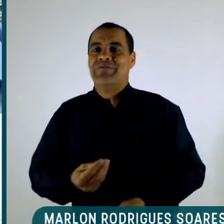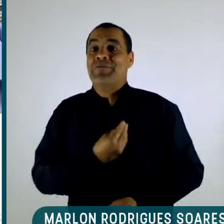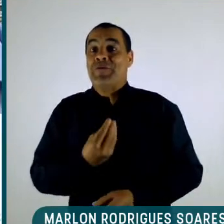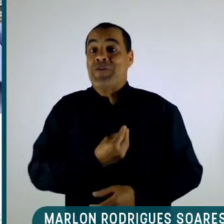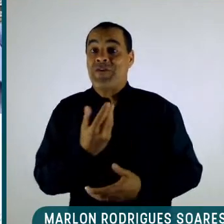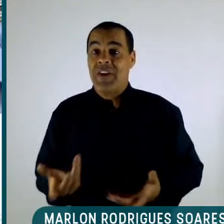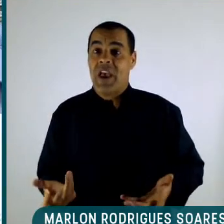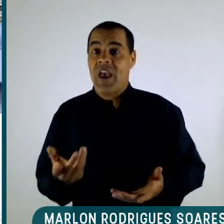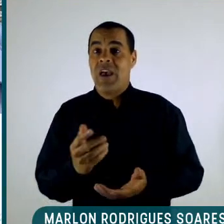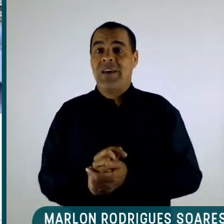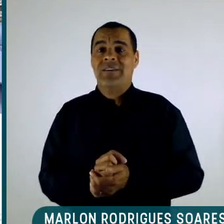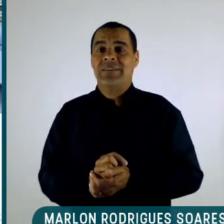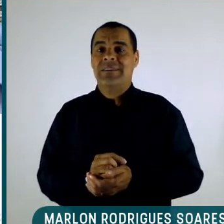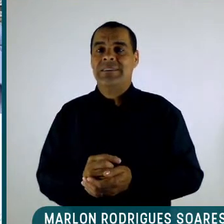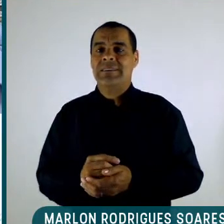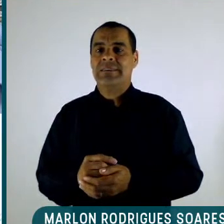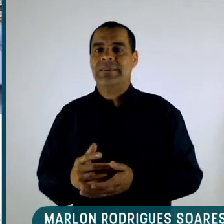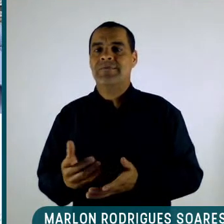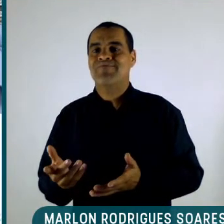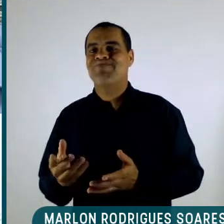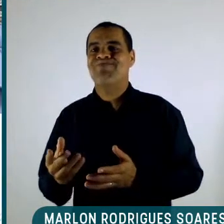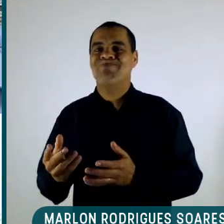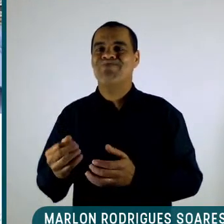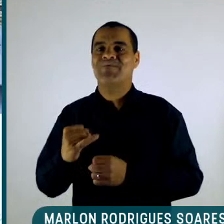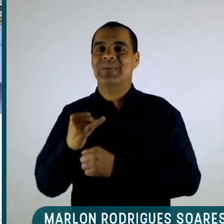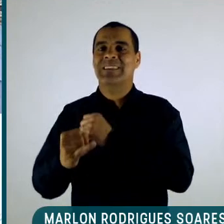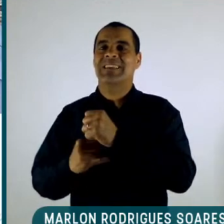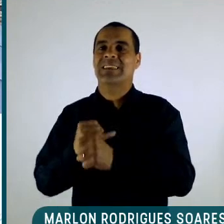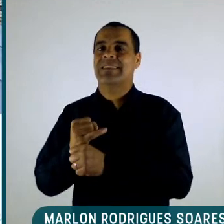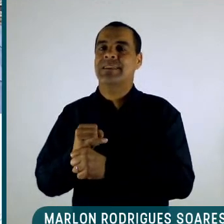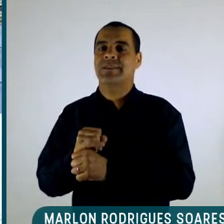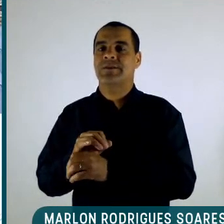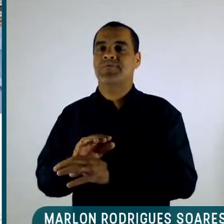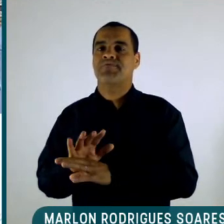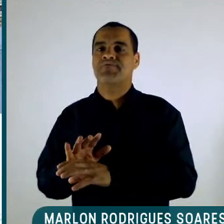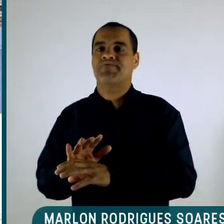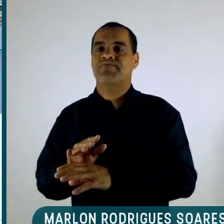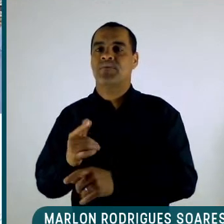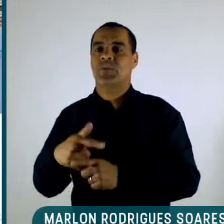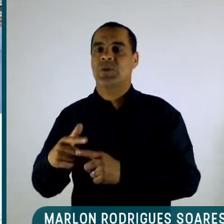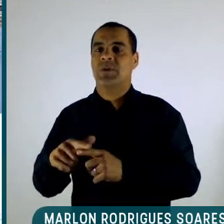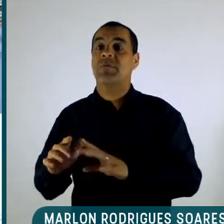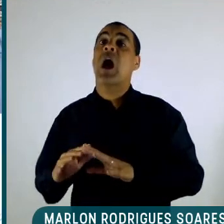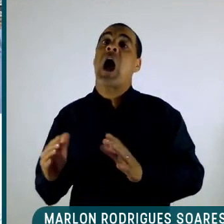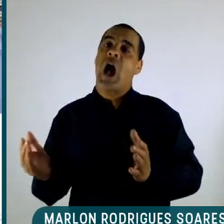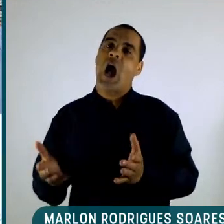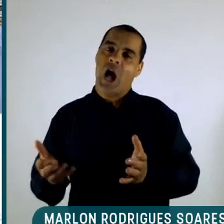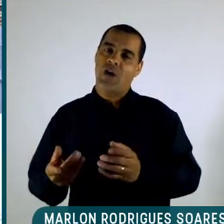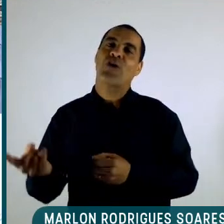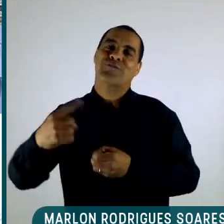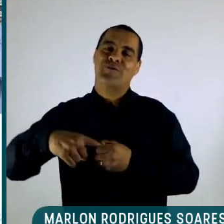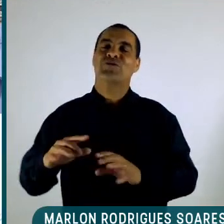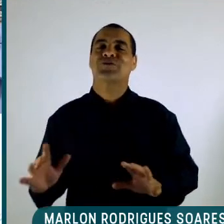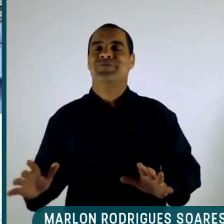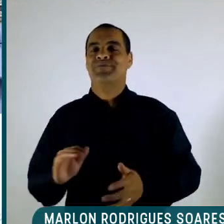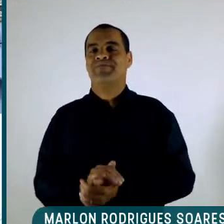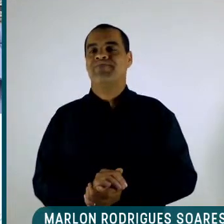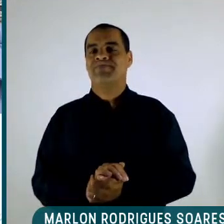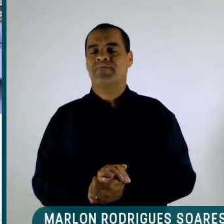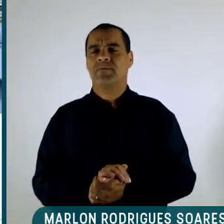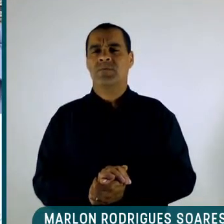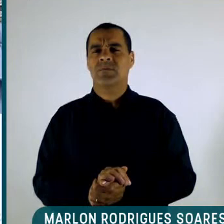in Paraisópolis. It has to come from this community. Can you listen to me? Yes,